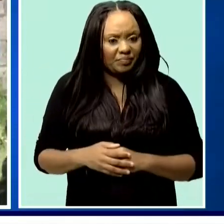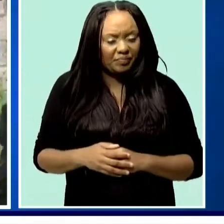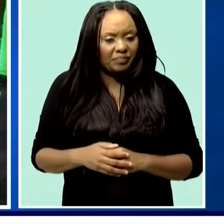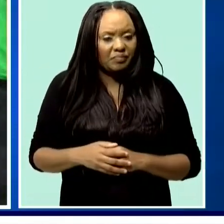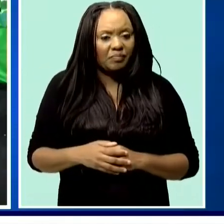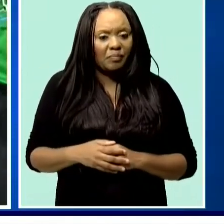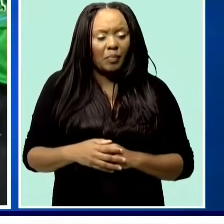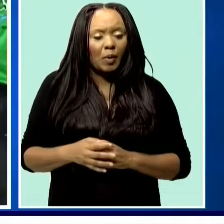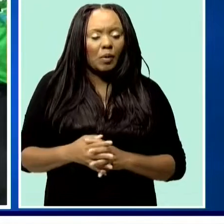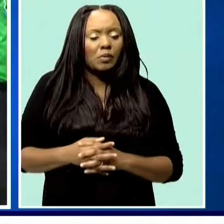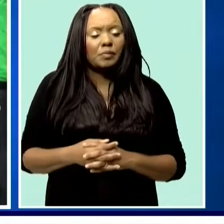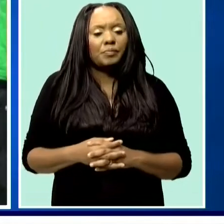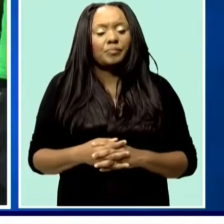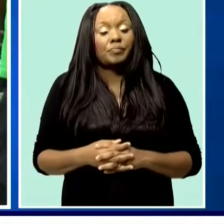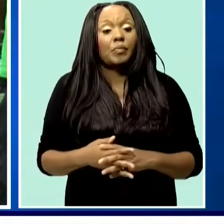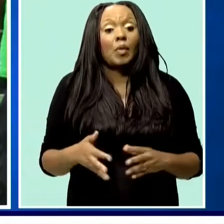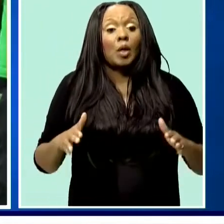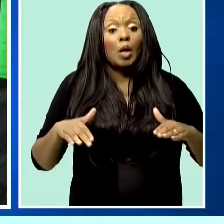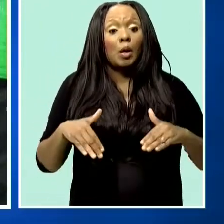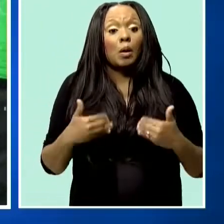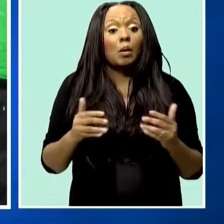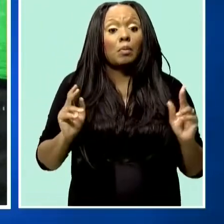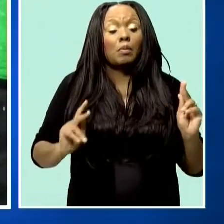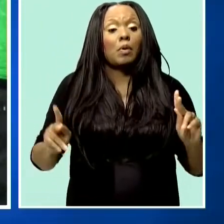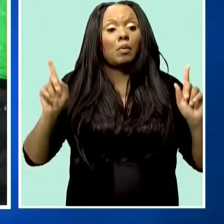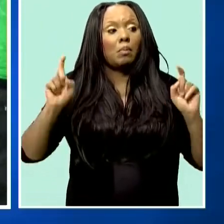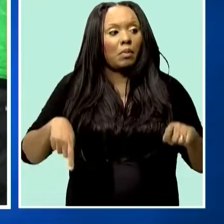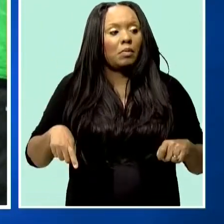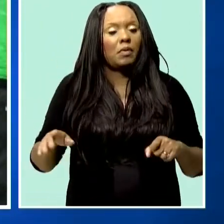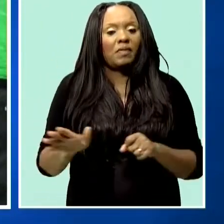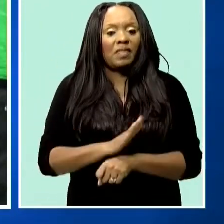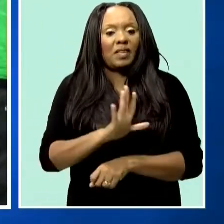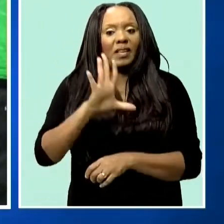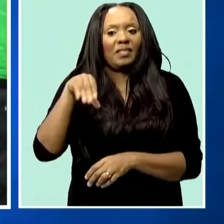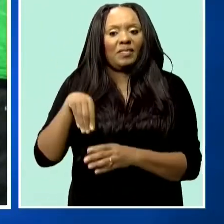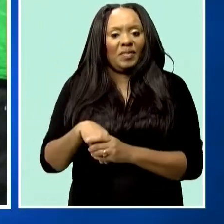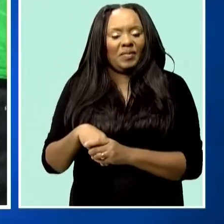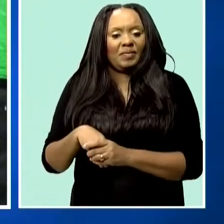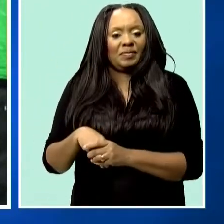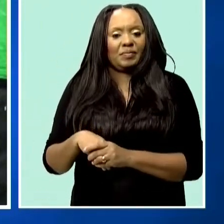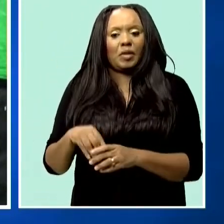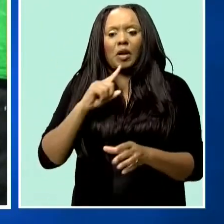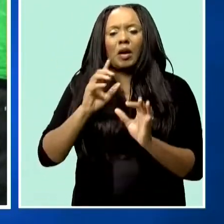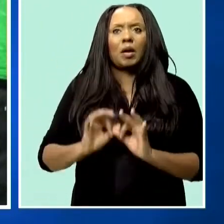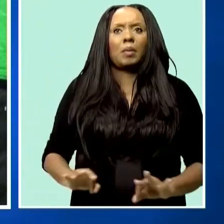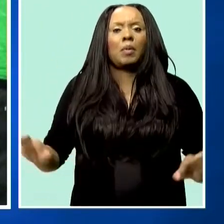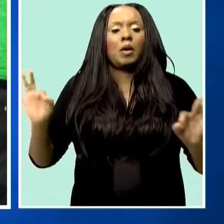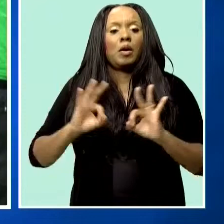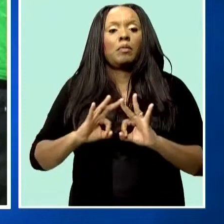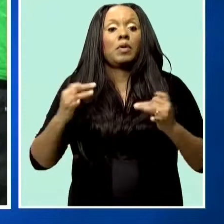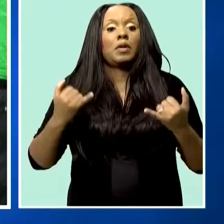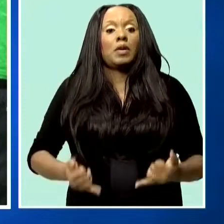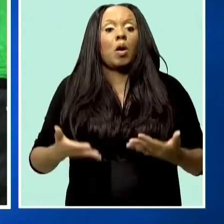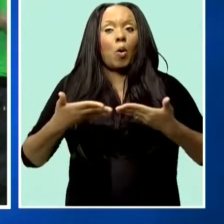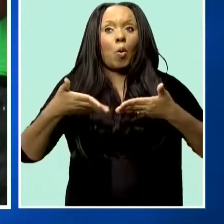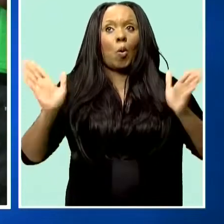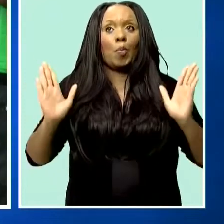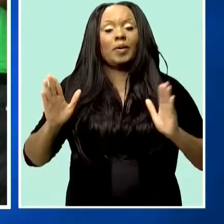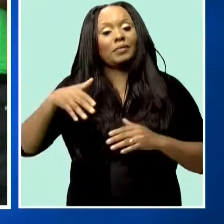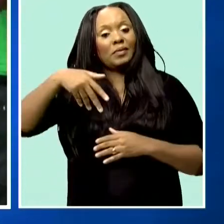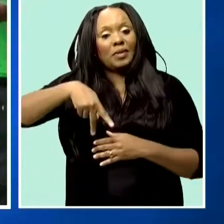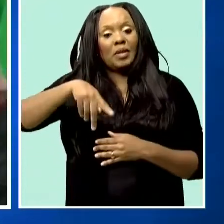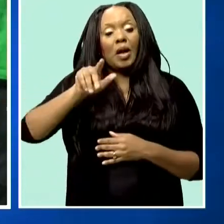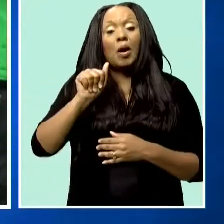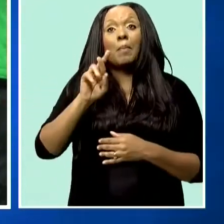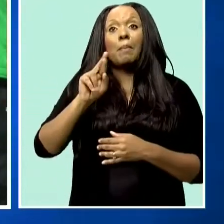As I said before, the young people must be the active players. So it's significant that as we open this park, that we are going to start